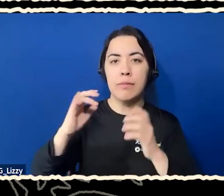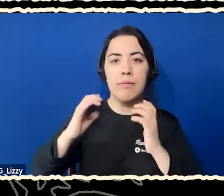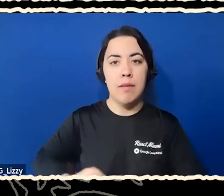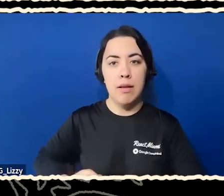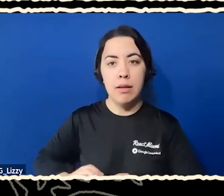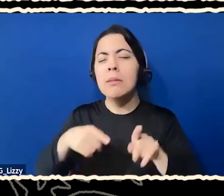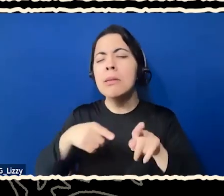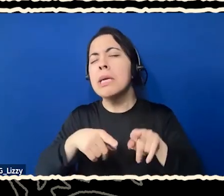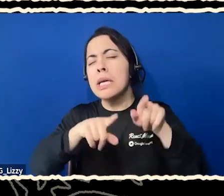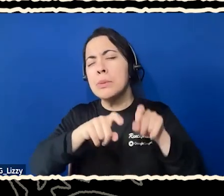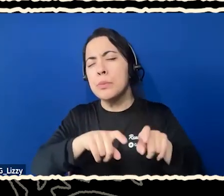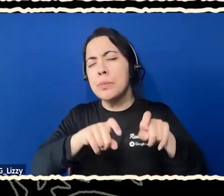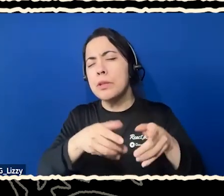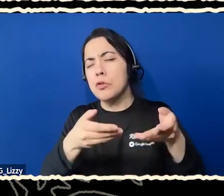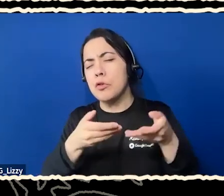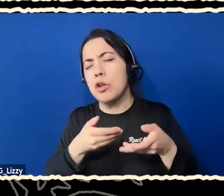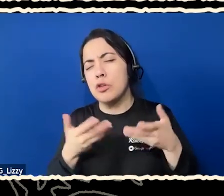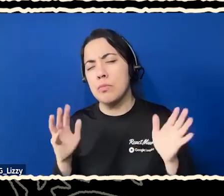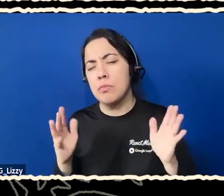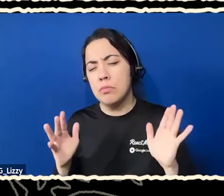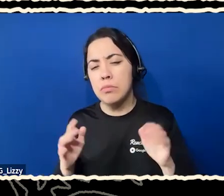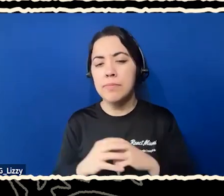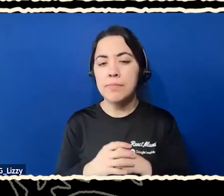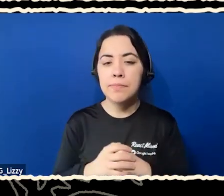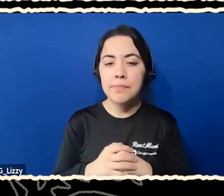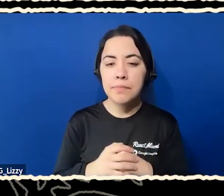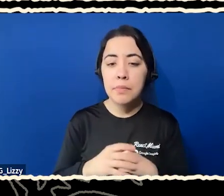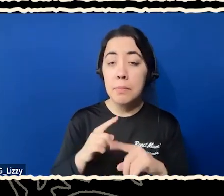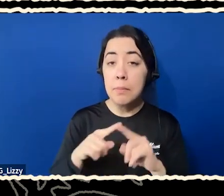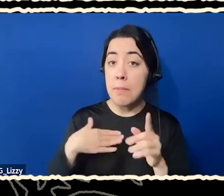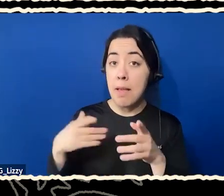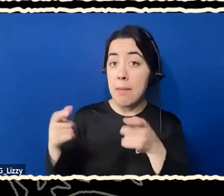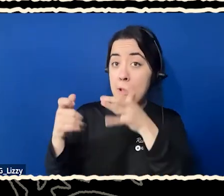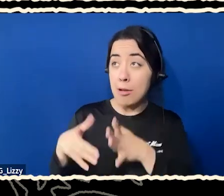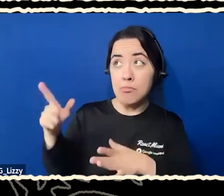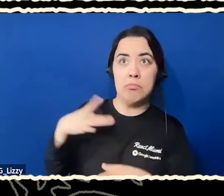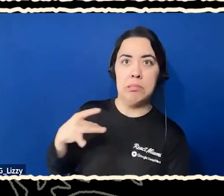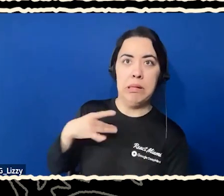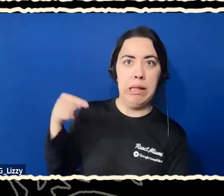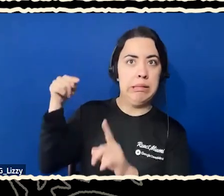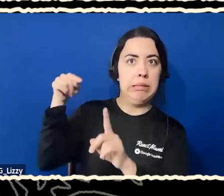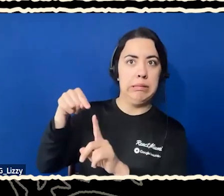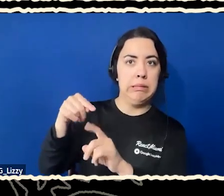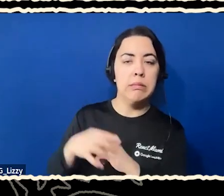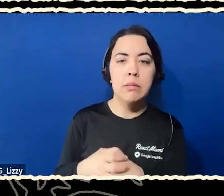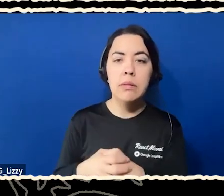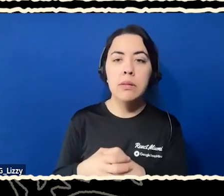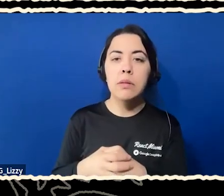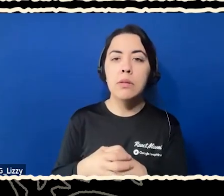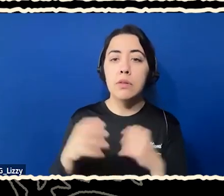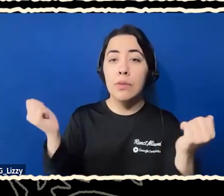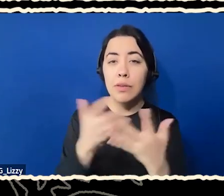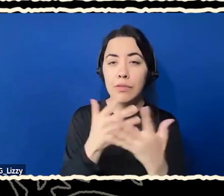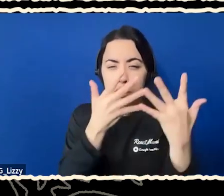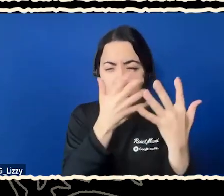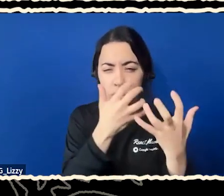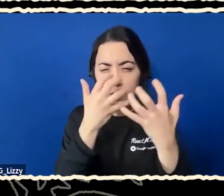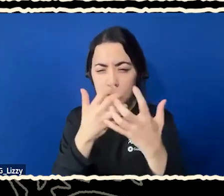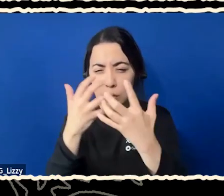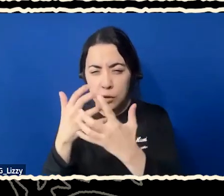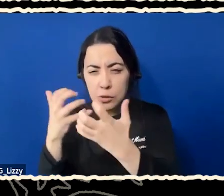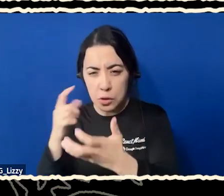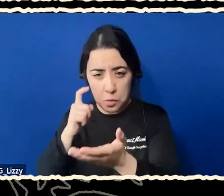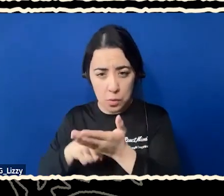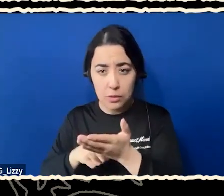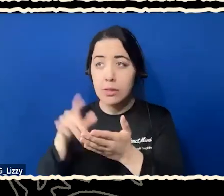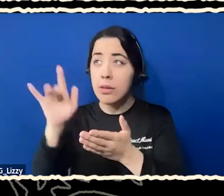it. So changing the theme here, so everything is dark.